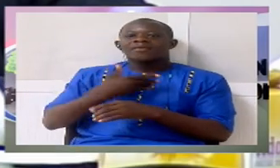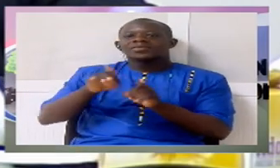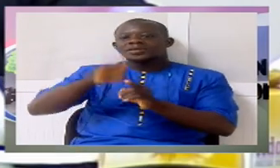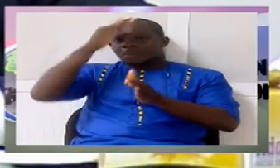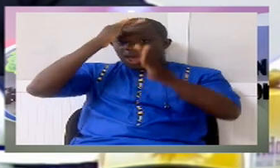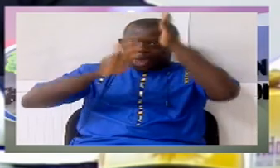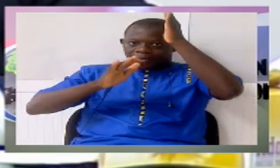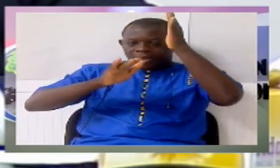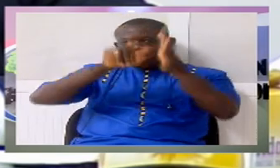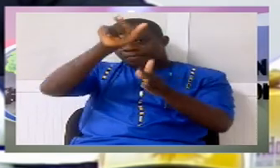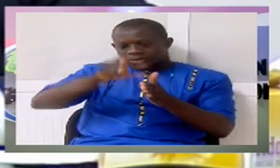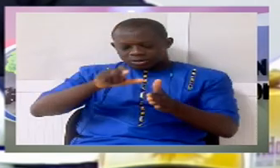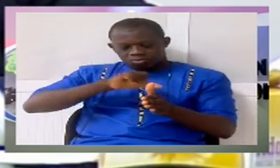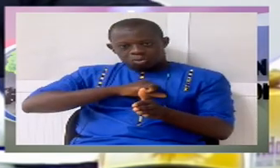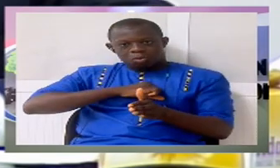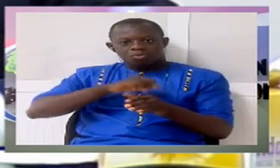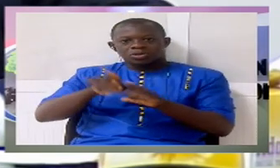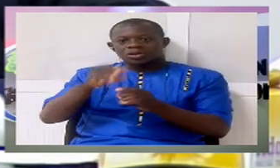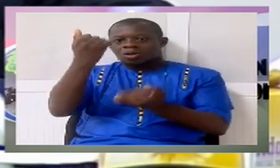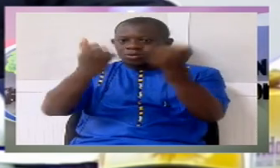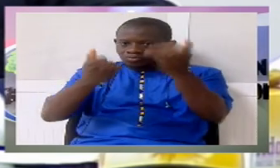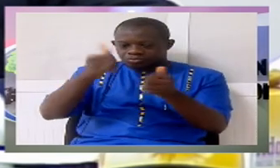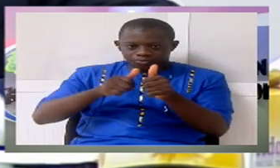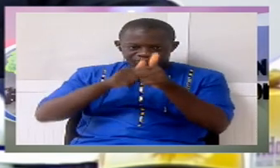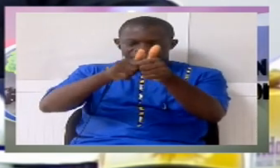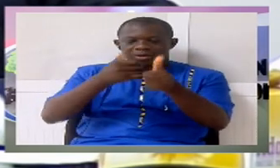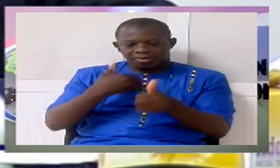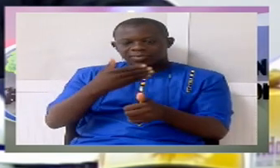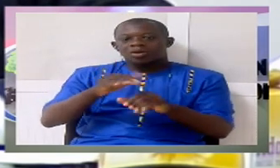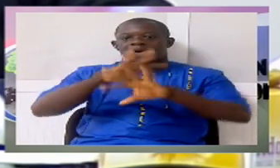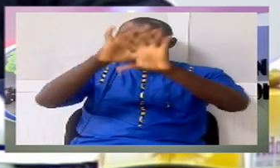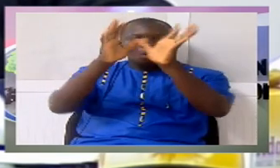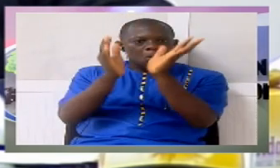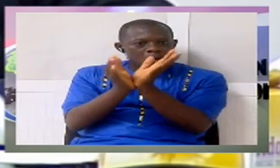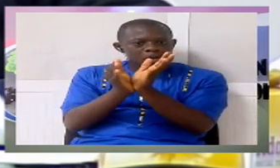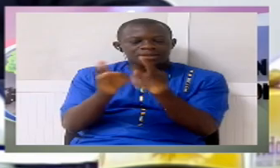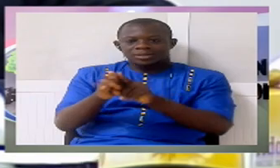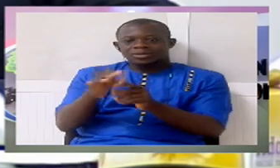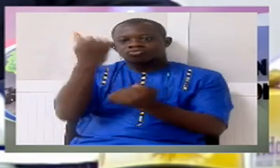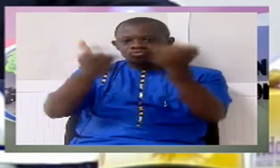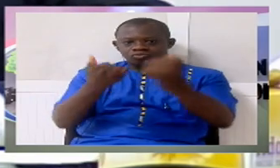military sweeper. You have the military sweeper. All of those vehicles were ahead of